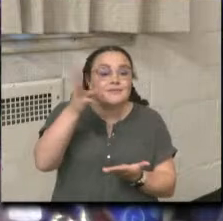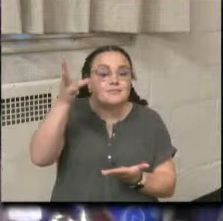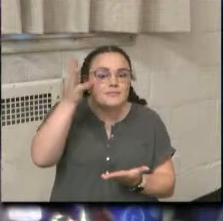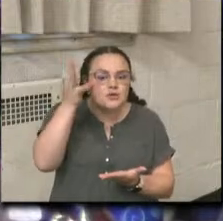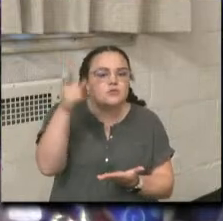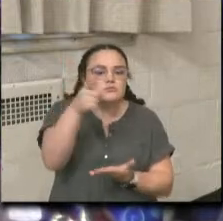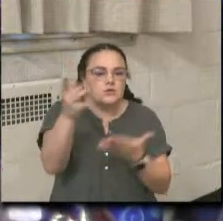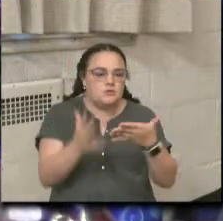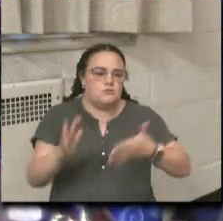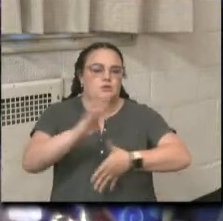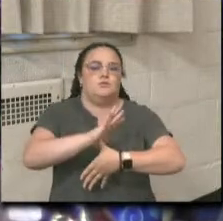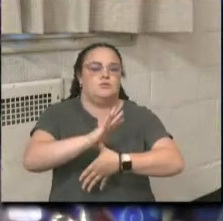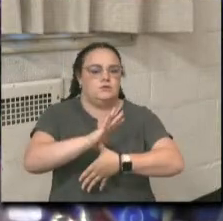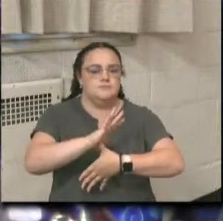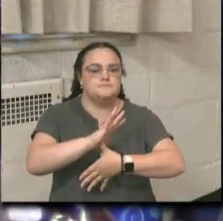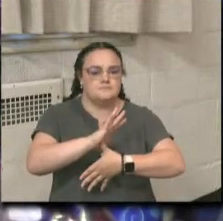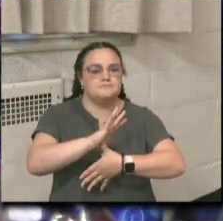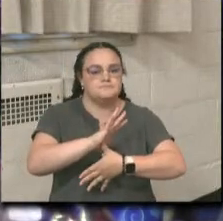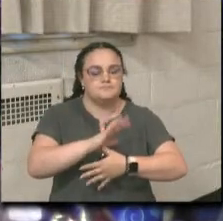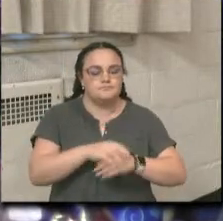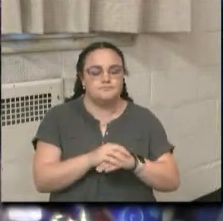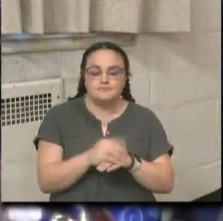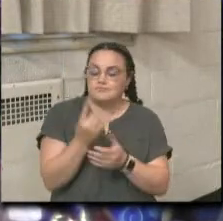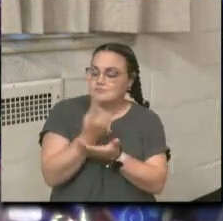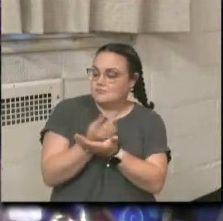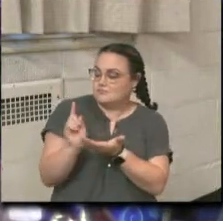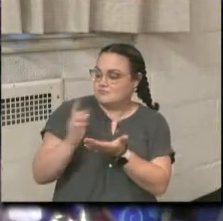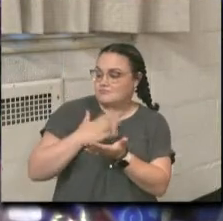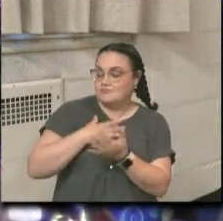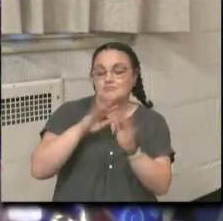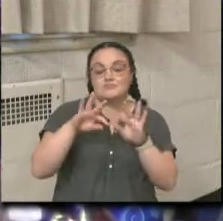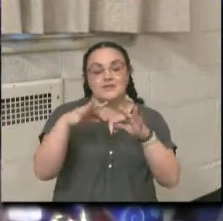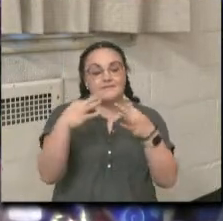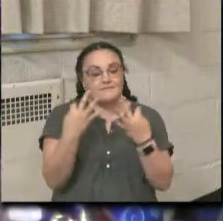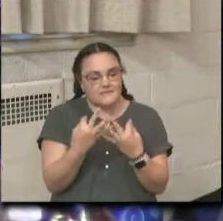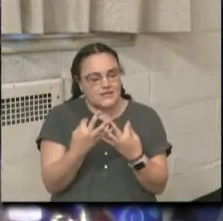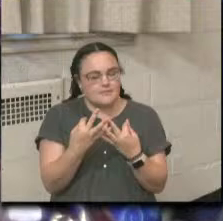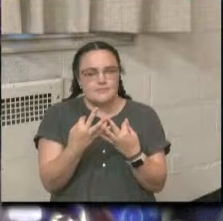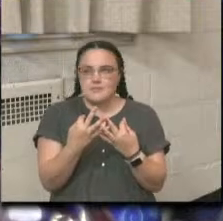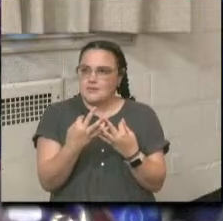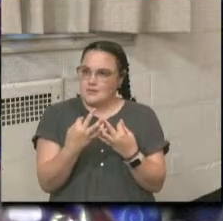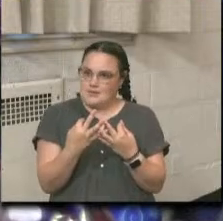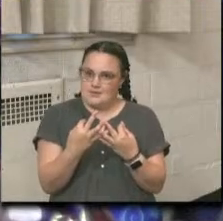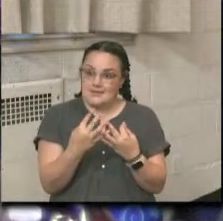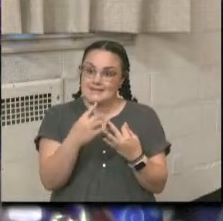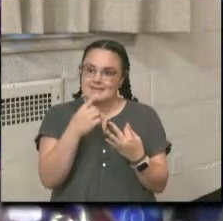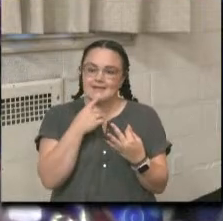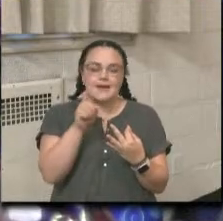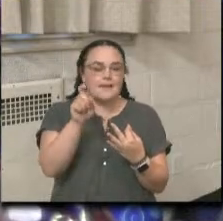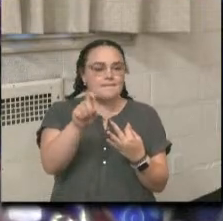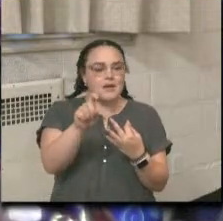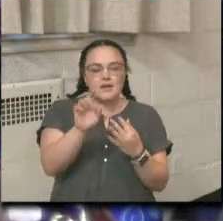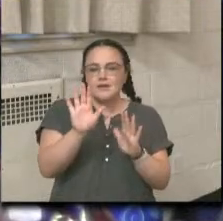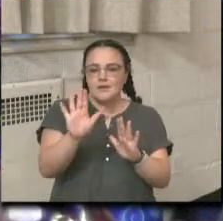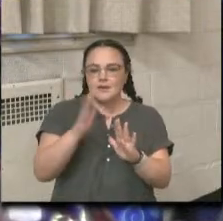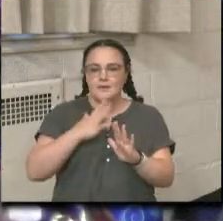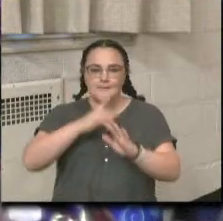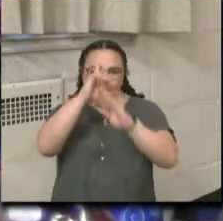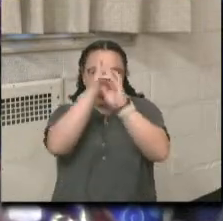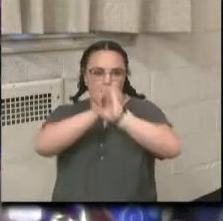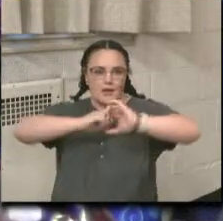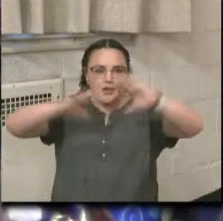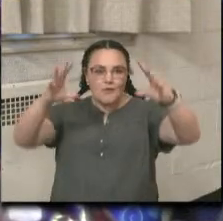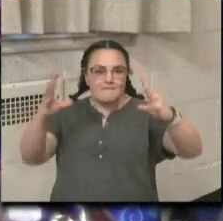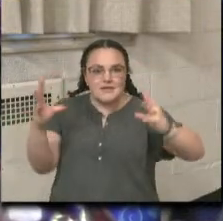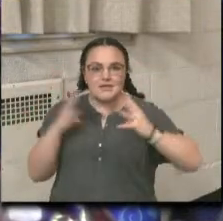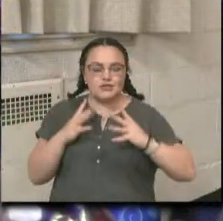paramount. Last week, my immediate family insisted that I take my dream vacation for some much-needed